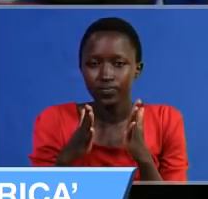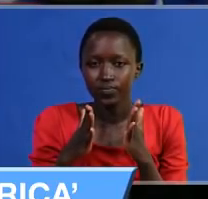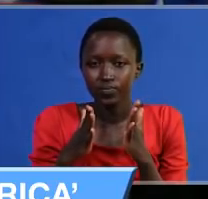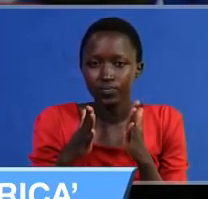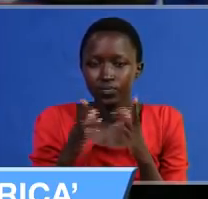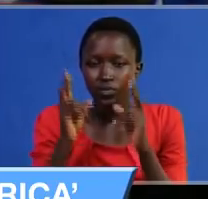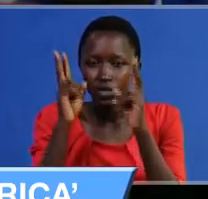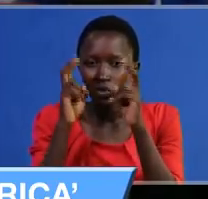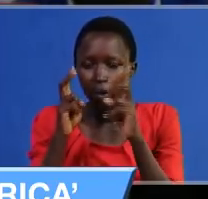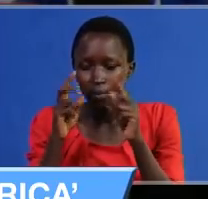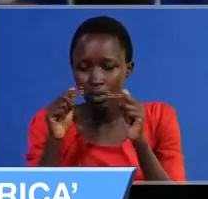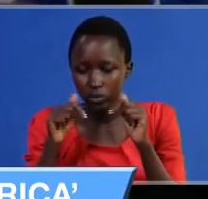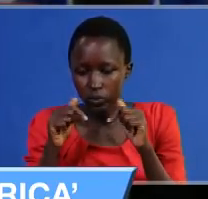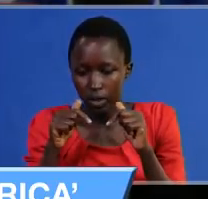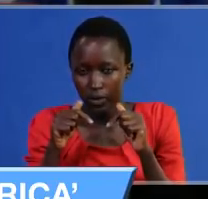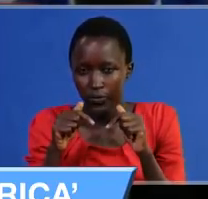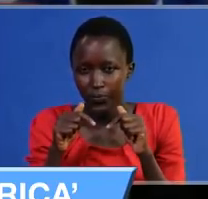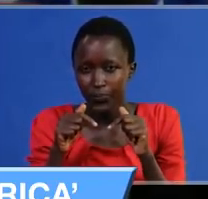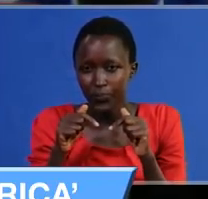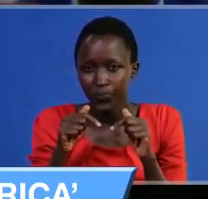Our topic today